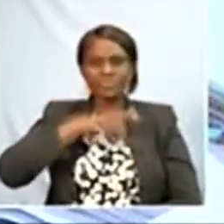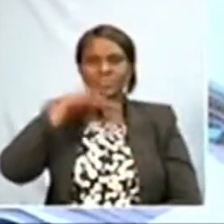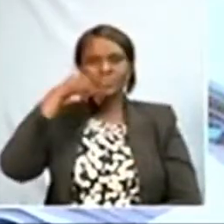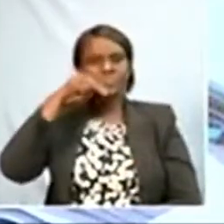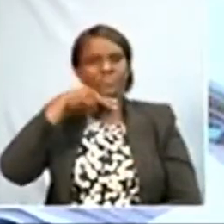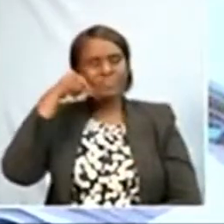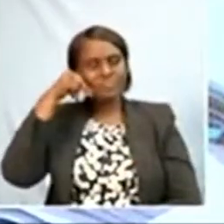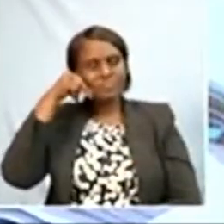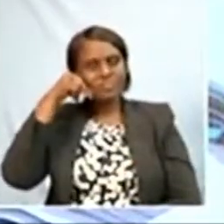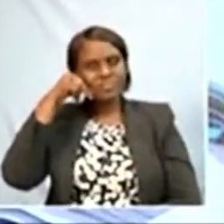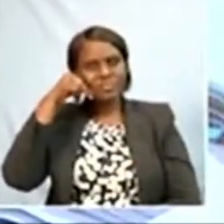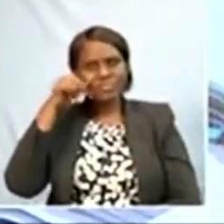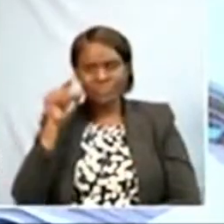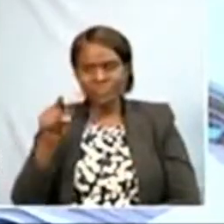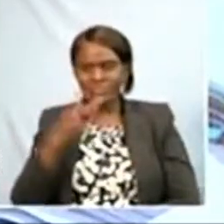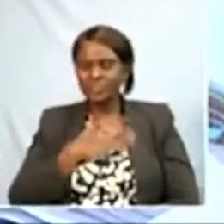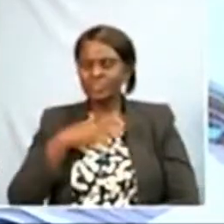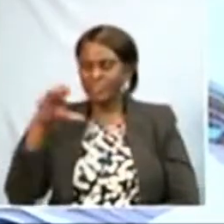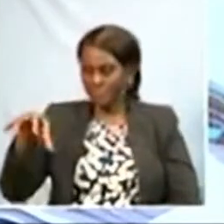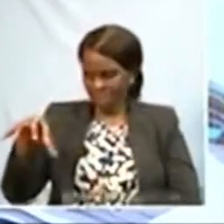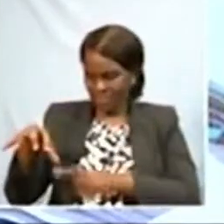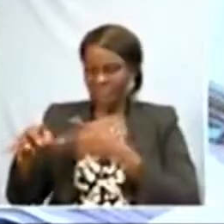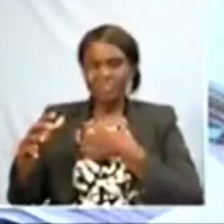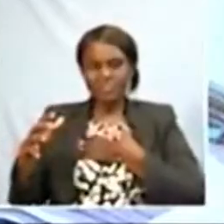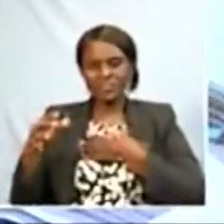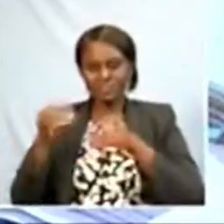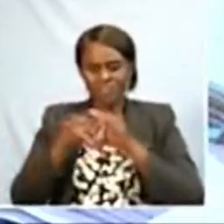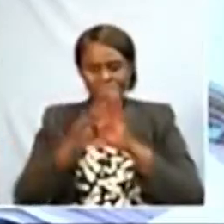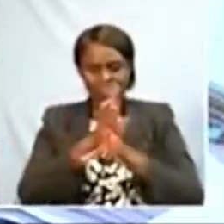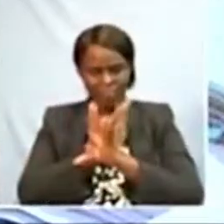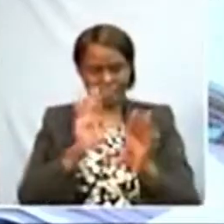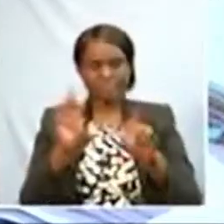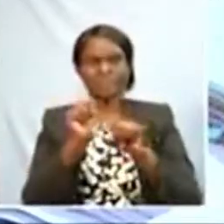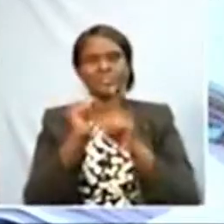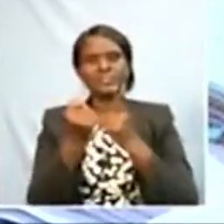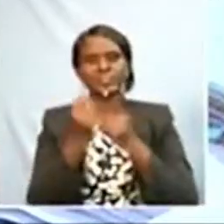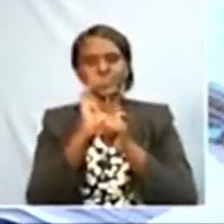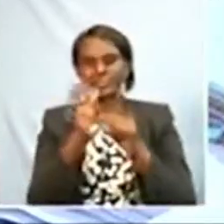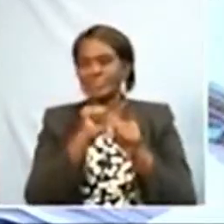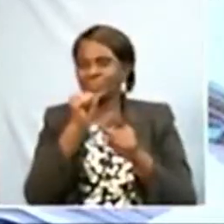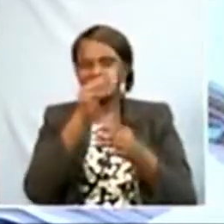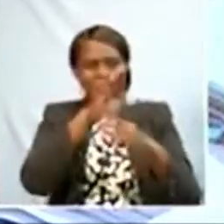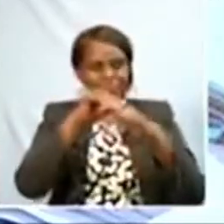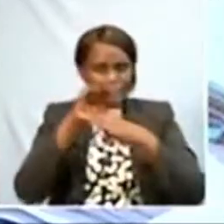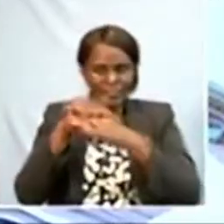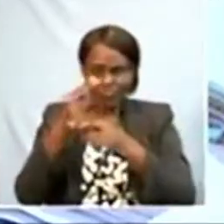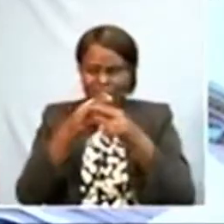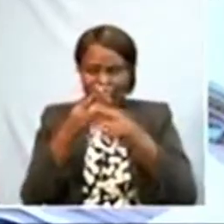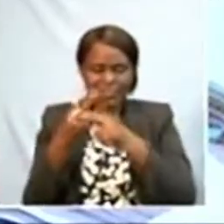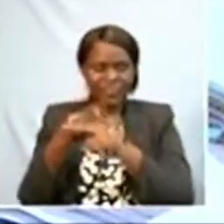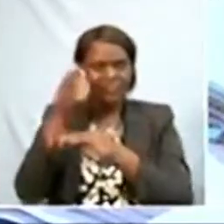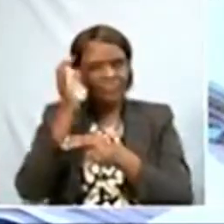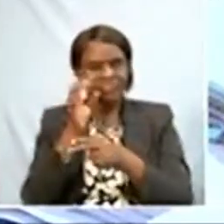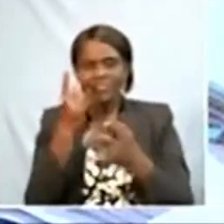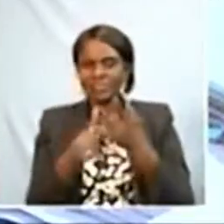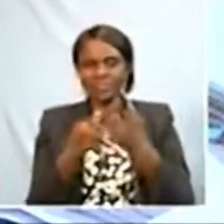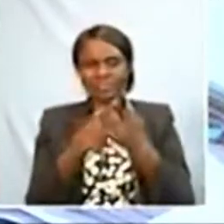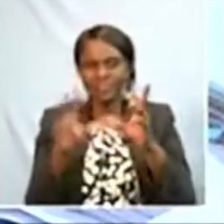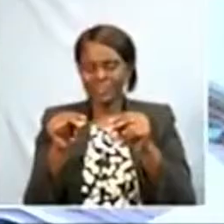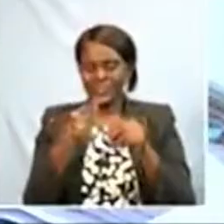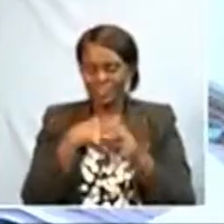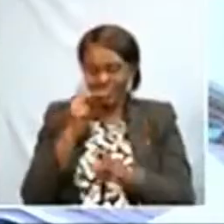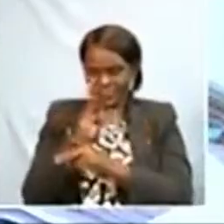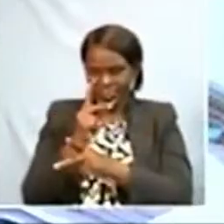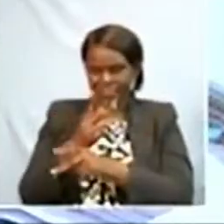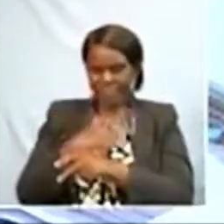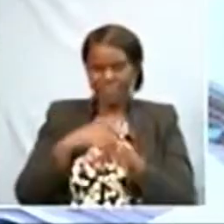niece, that is my child. In the Zambian tradition, we don't call them those names cousins. I keep